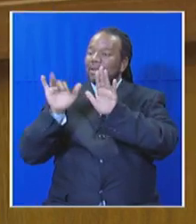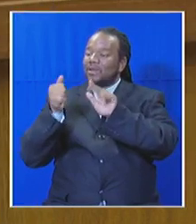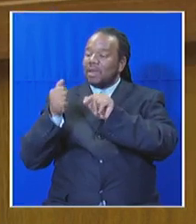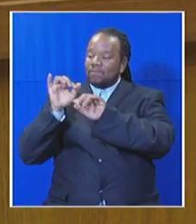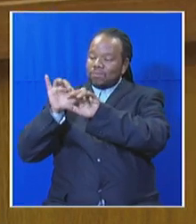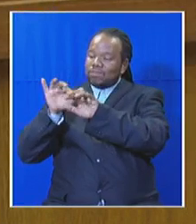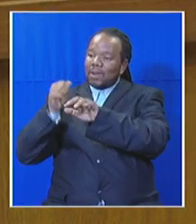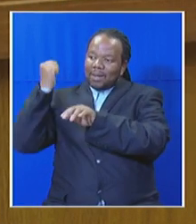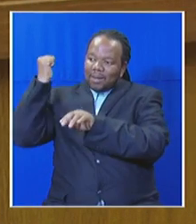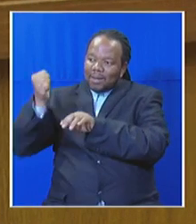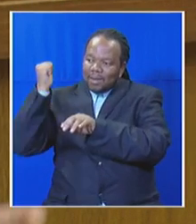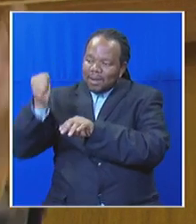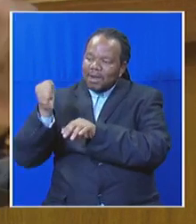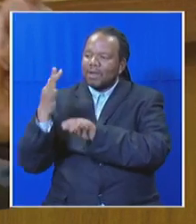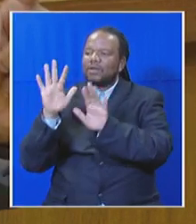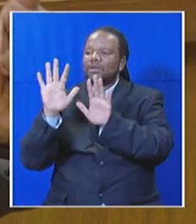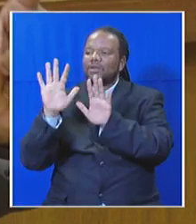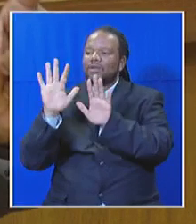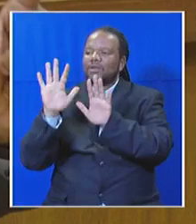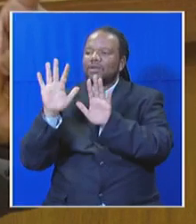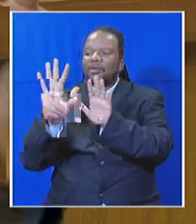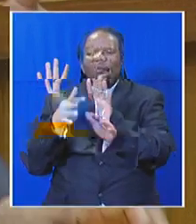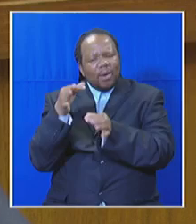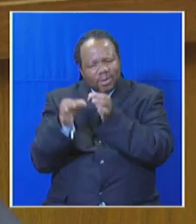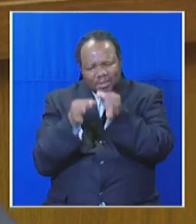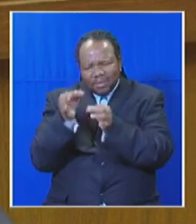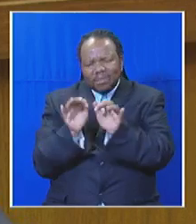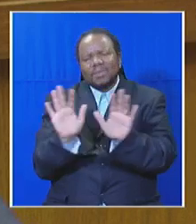had died. I was explaining